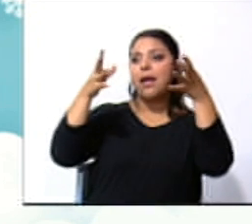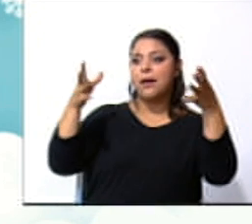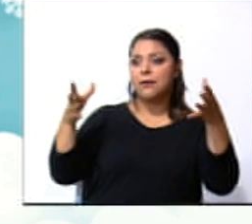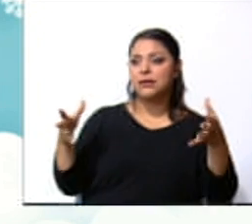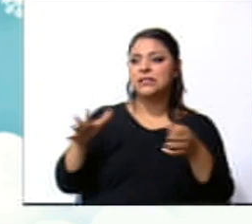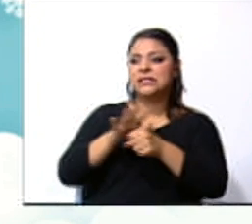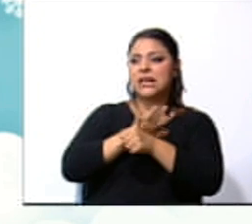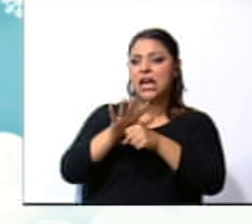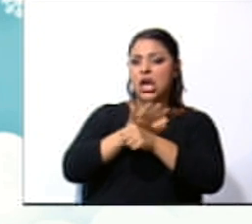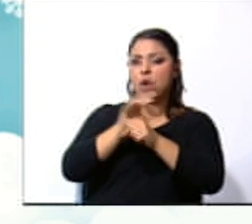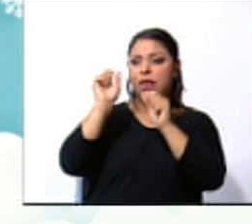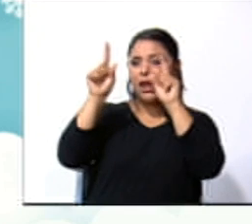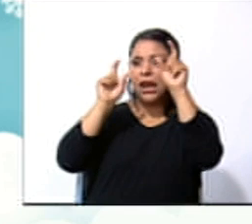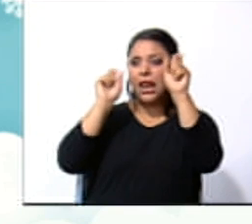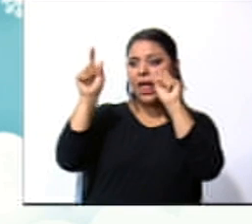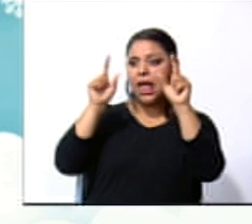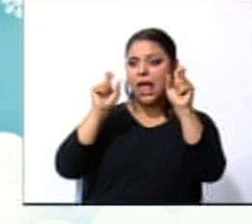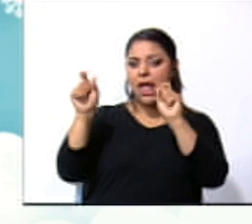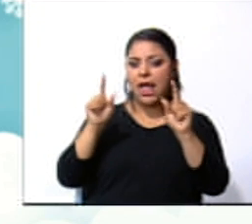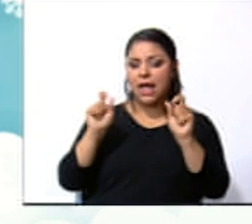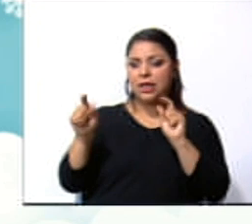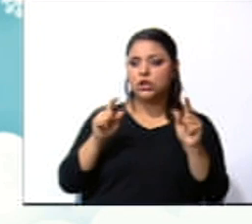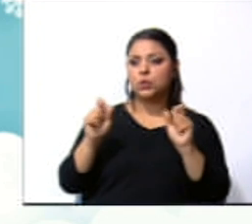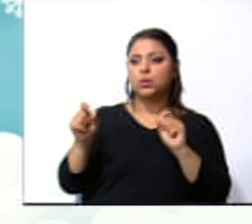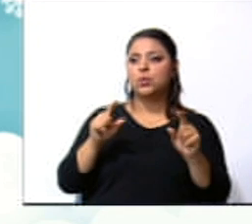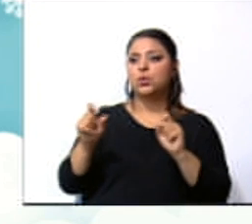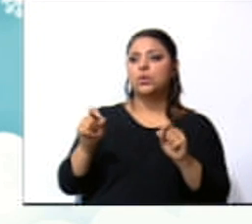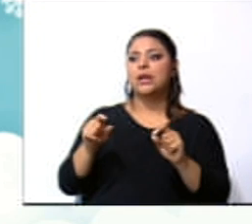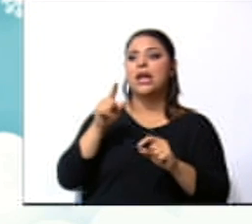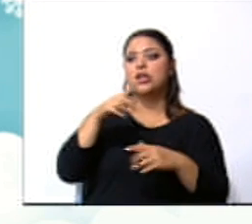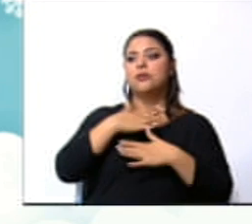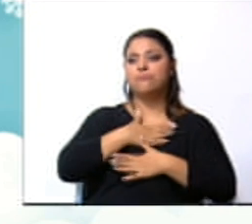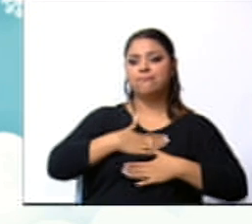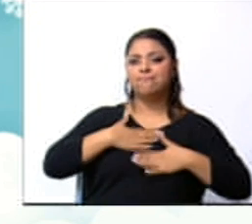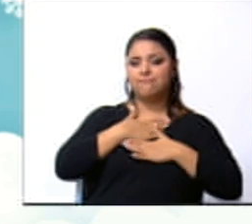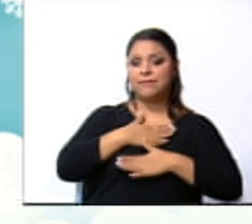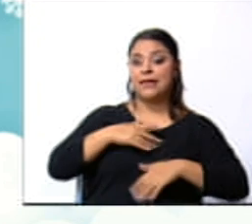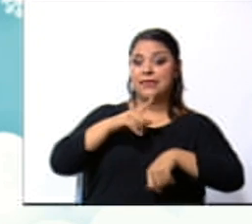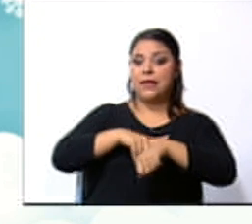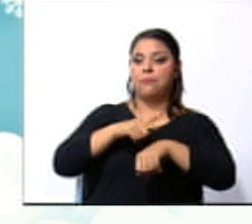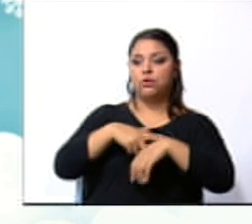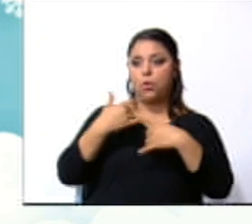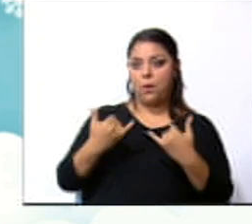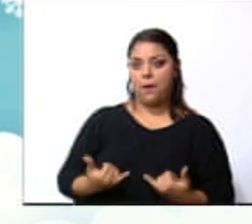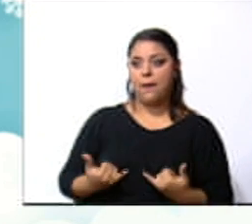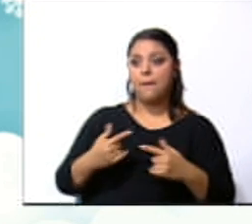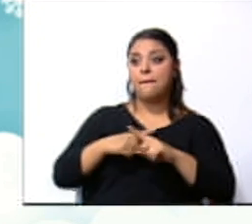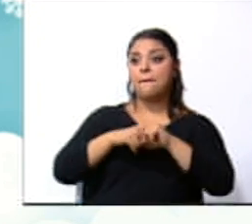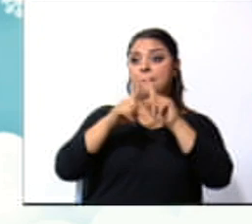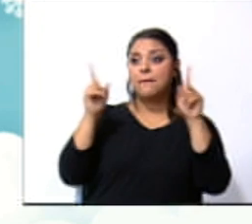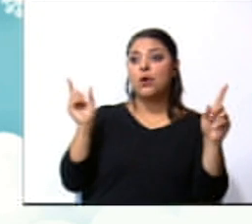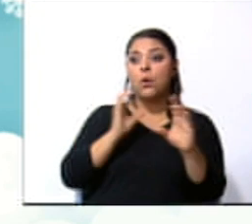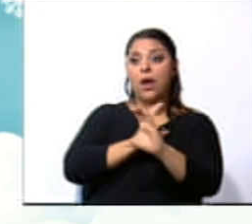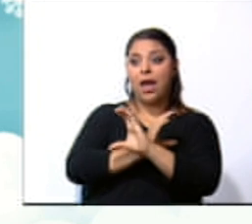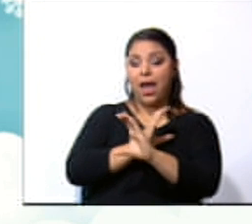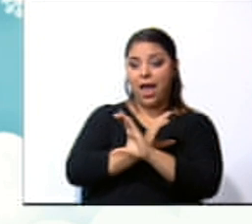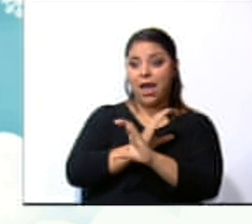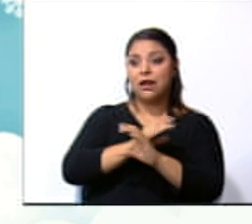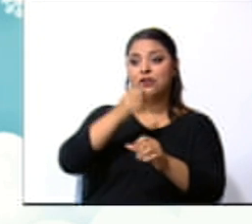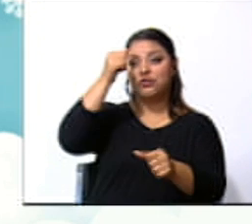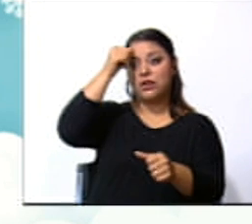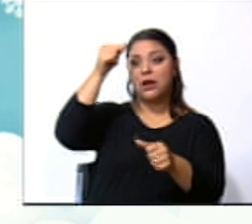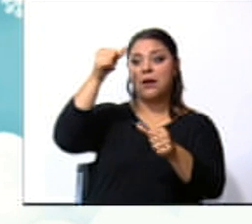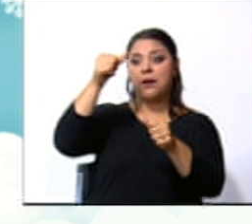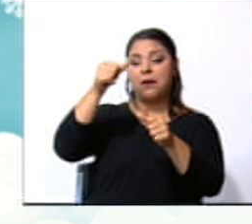light for your own delight. It brings you joy in times like these. But we have to be careful and remember